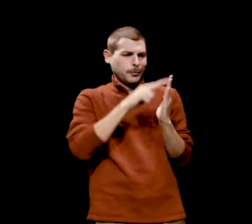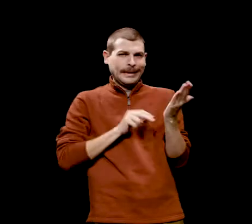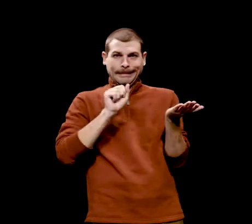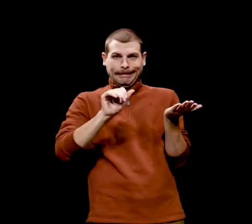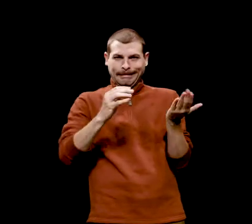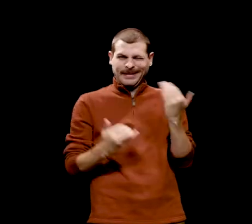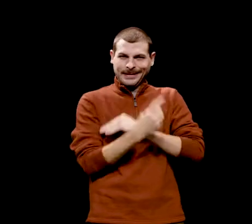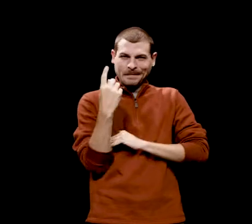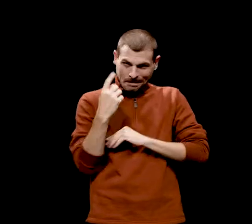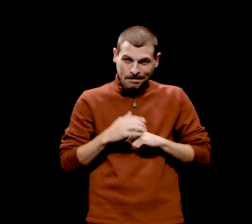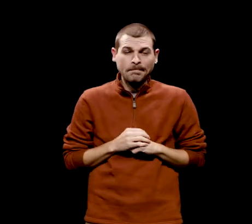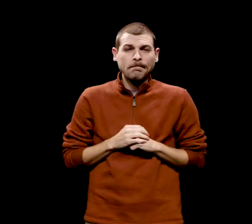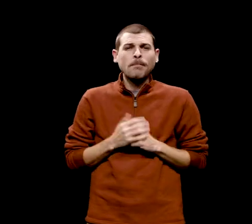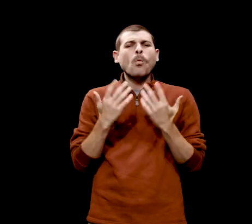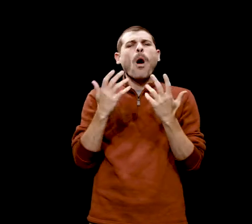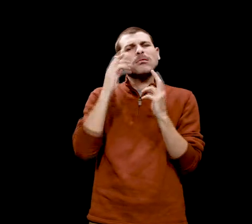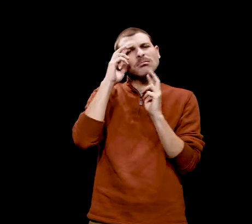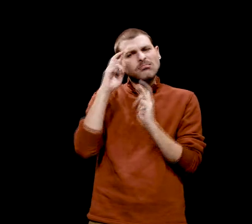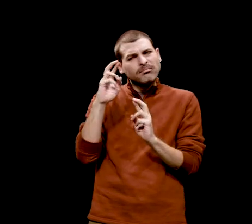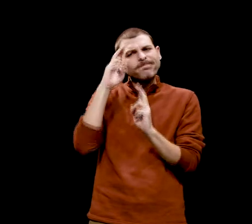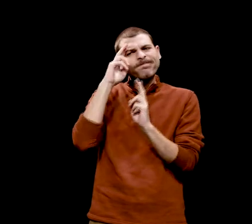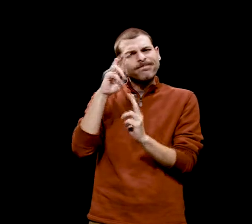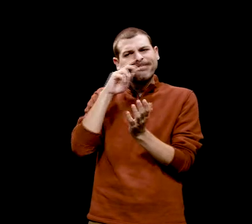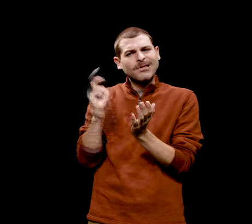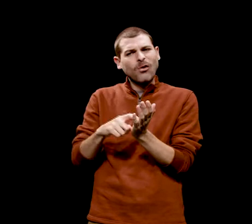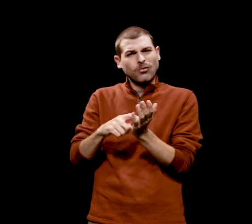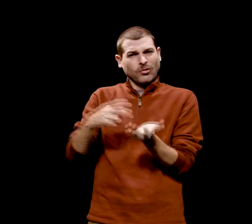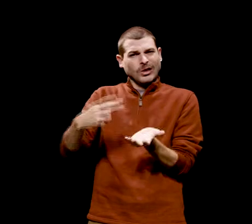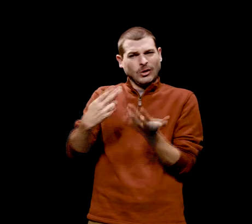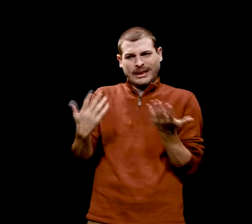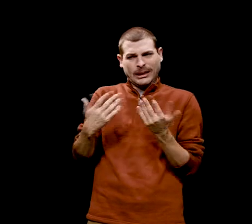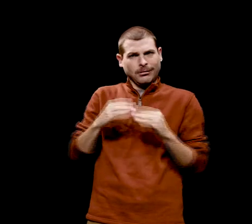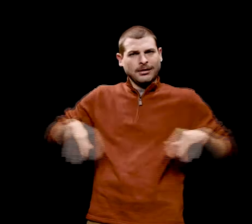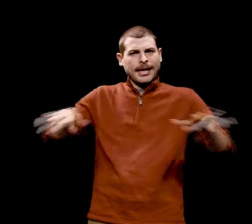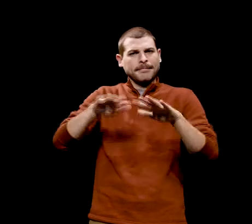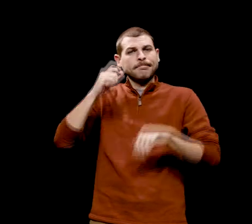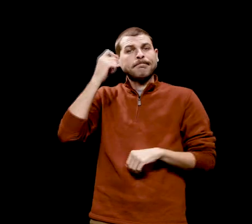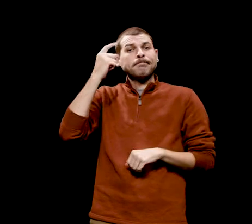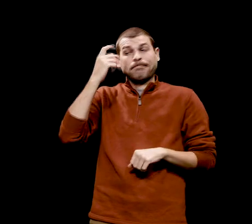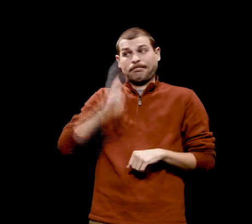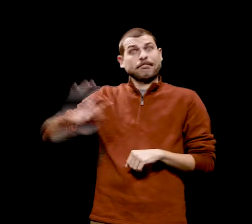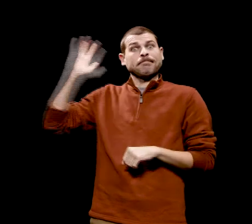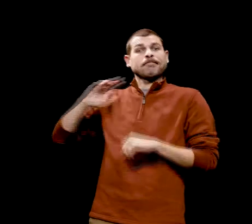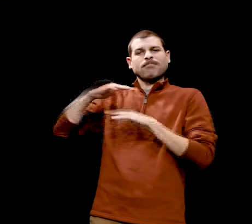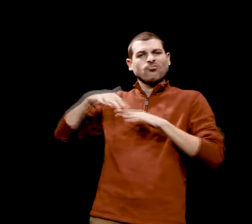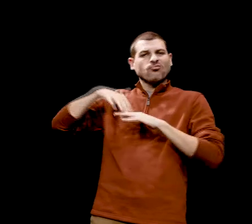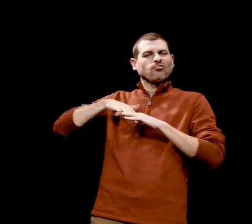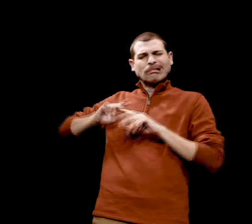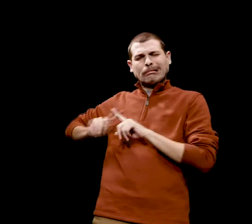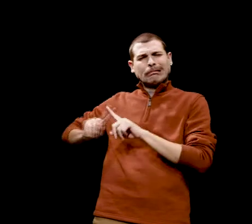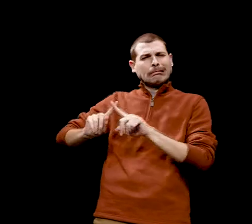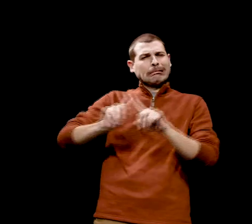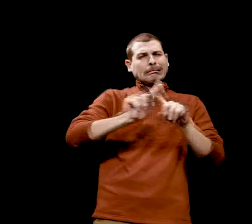We would like to respectfully acknowledge that the land on which we're gathering today is the traditional homelands of a diverse array